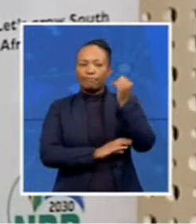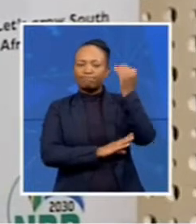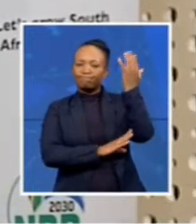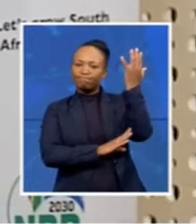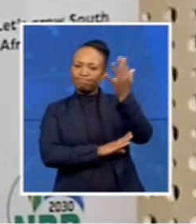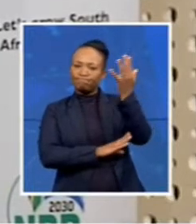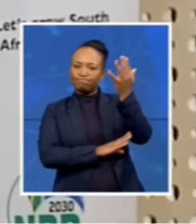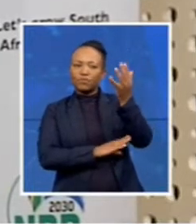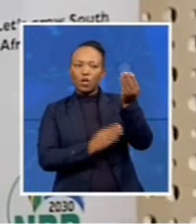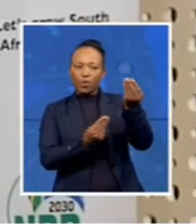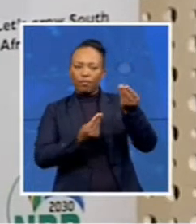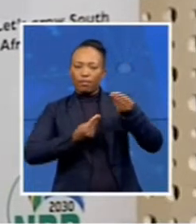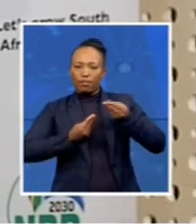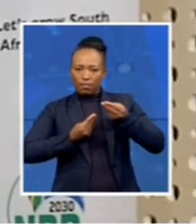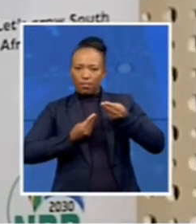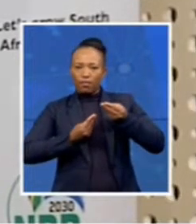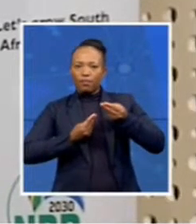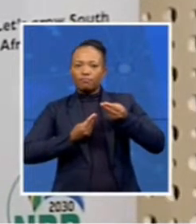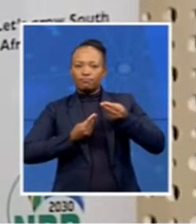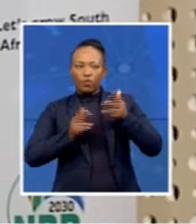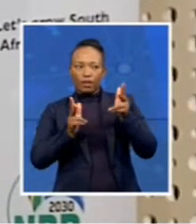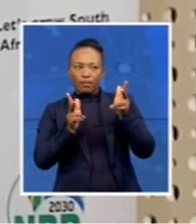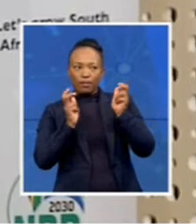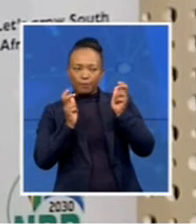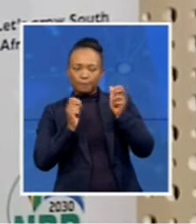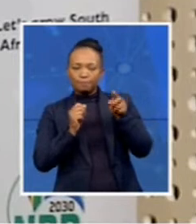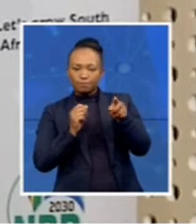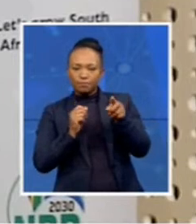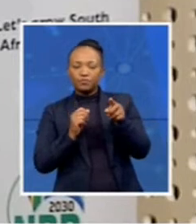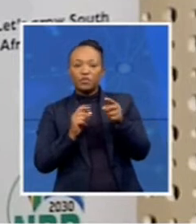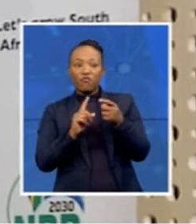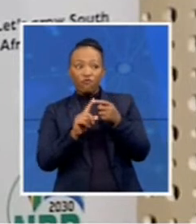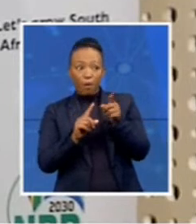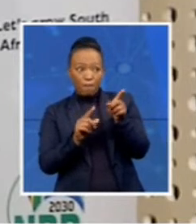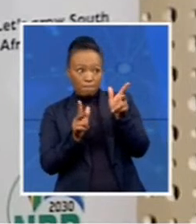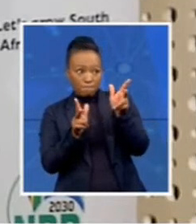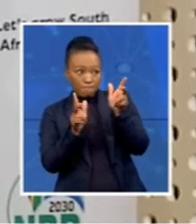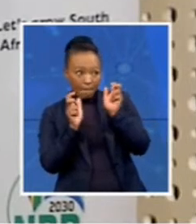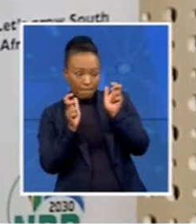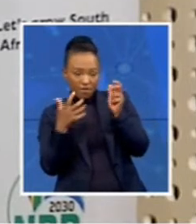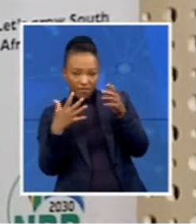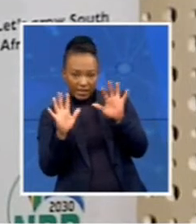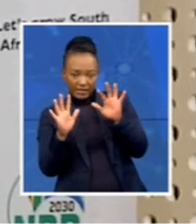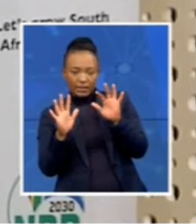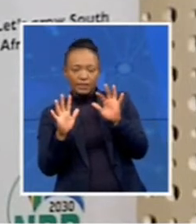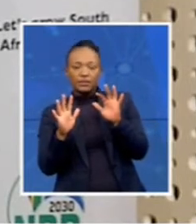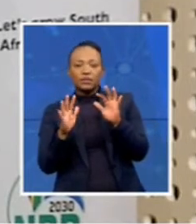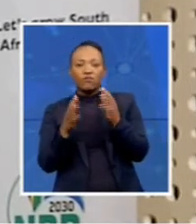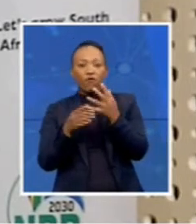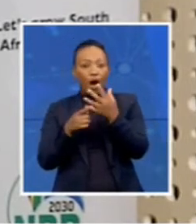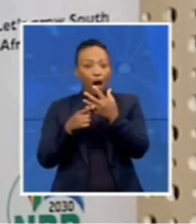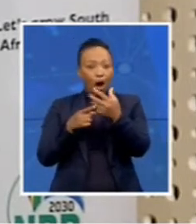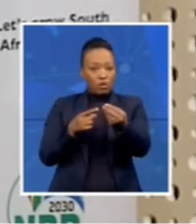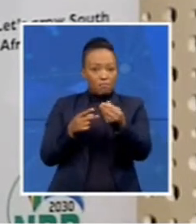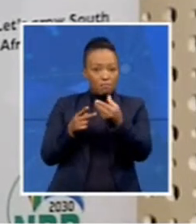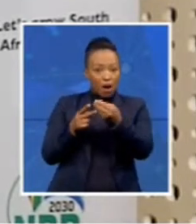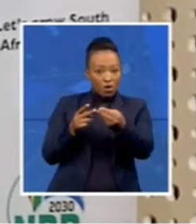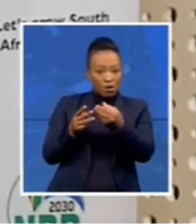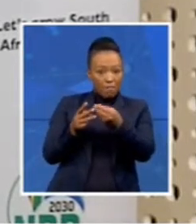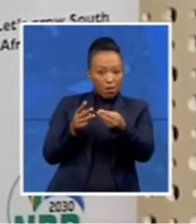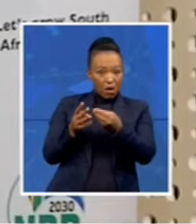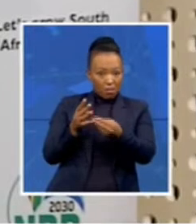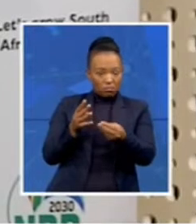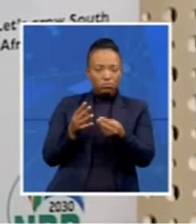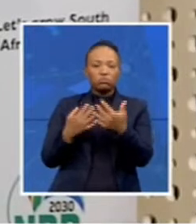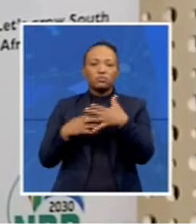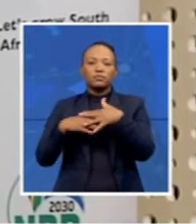onwards, we implement all the outcomes in this regard. Of course, in many areas,